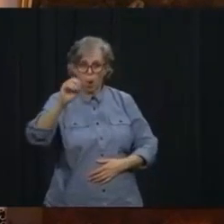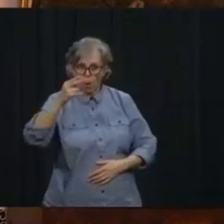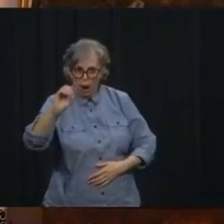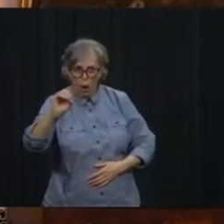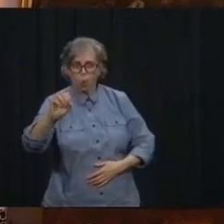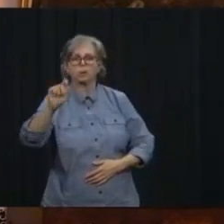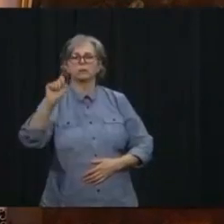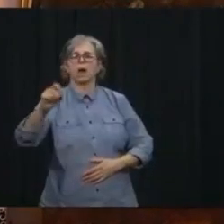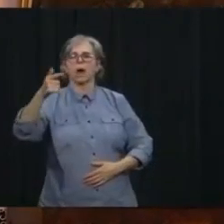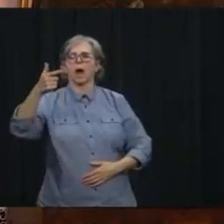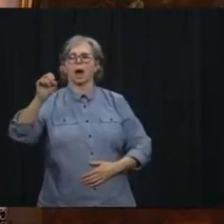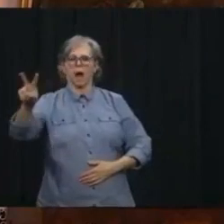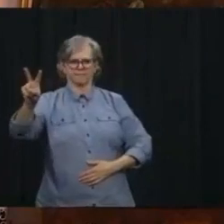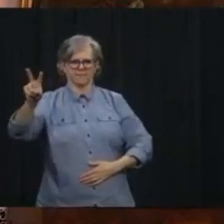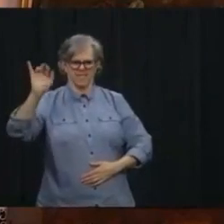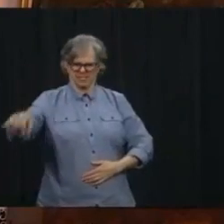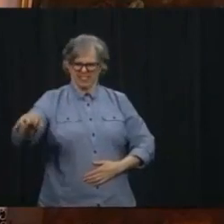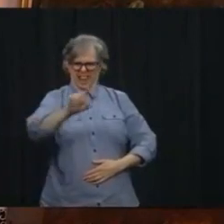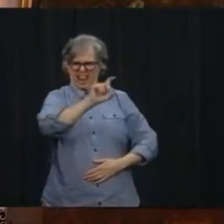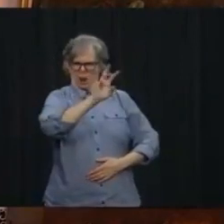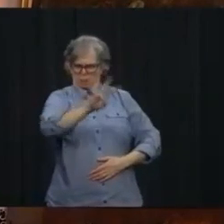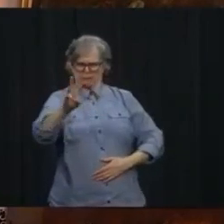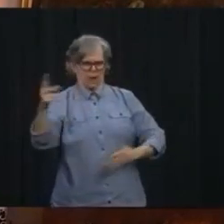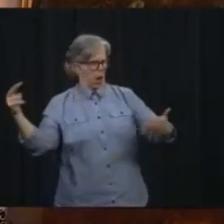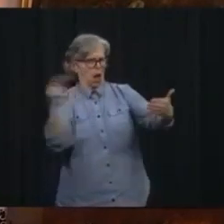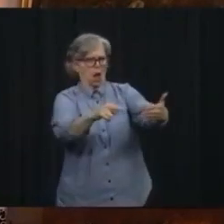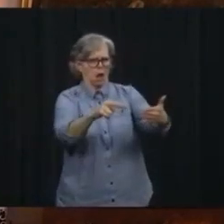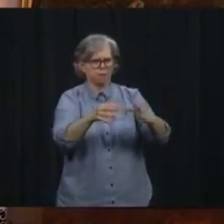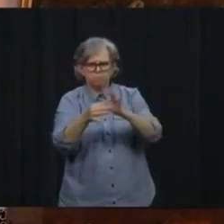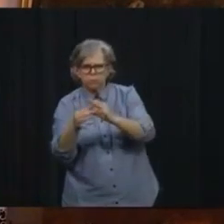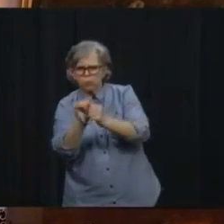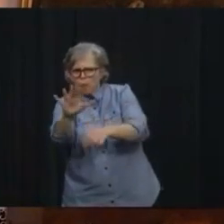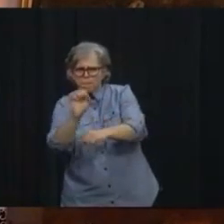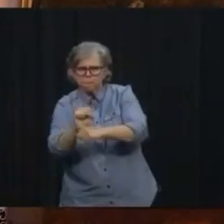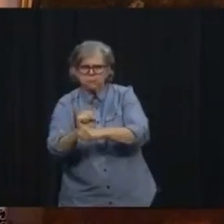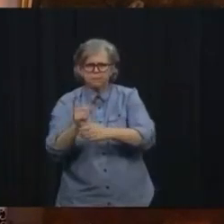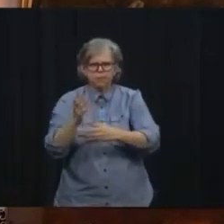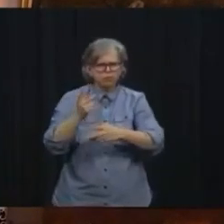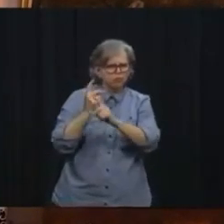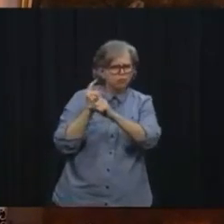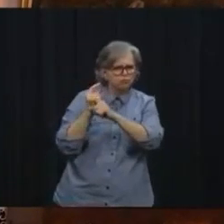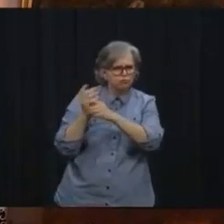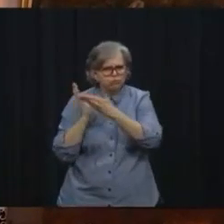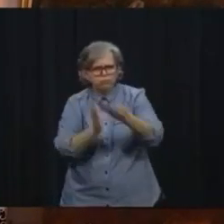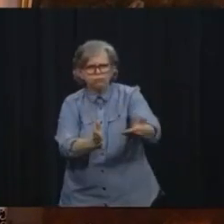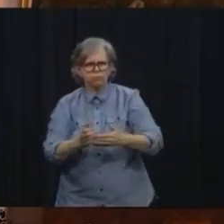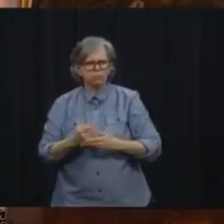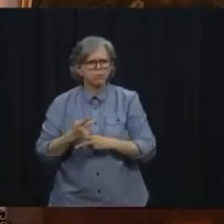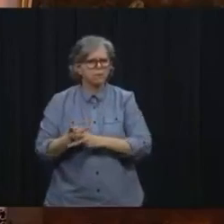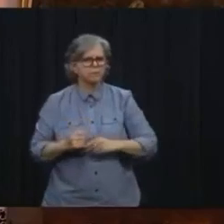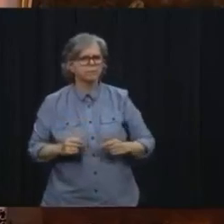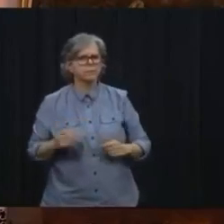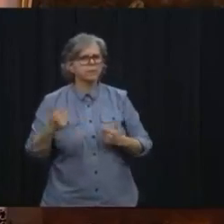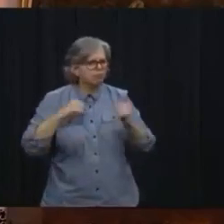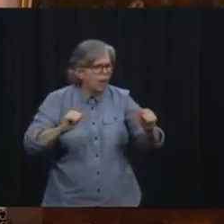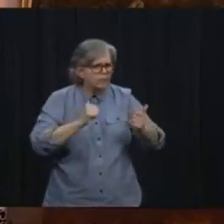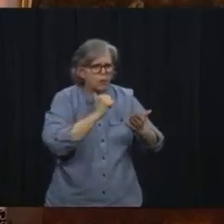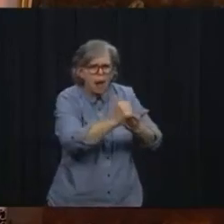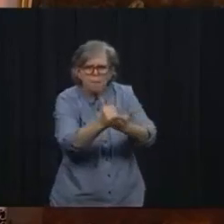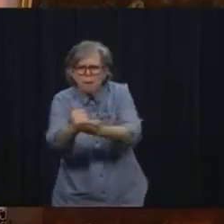We had grocers and people who deliver medical supplies ask if they could have a waiver from the